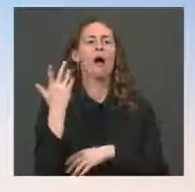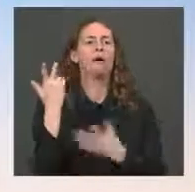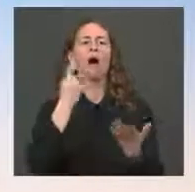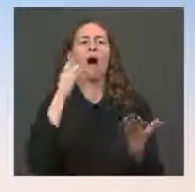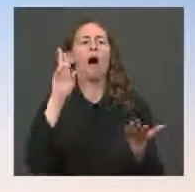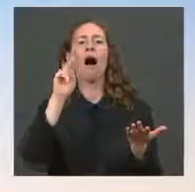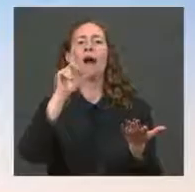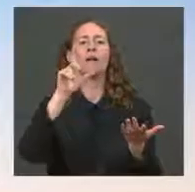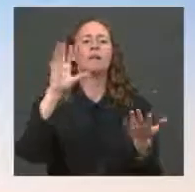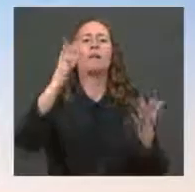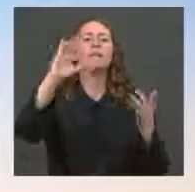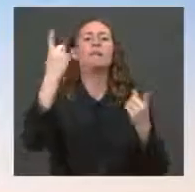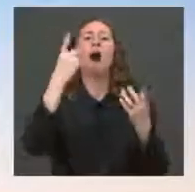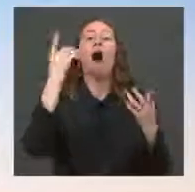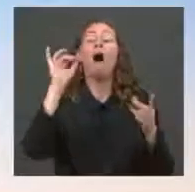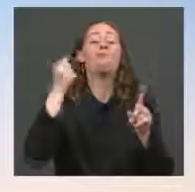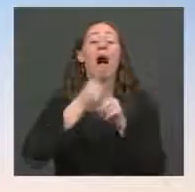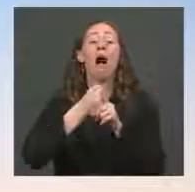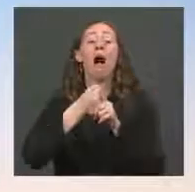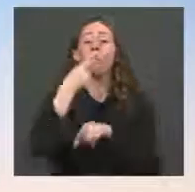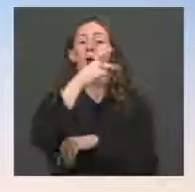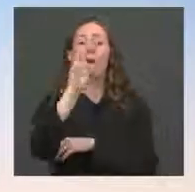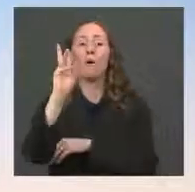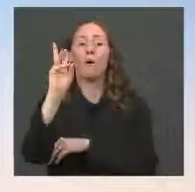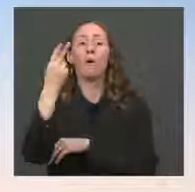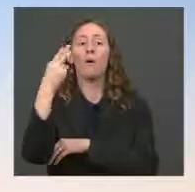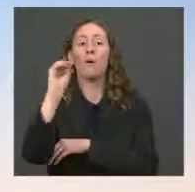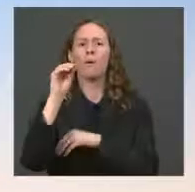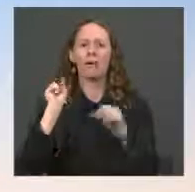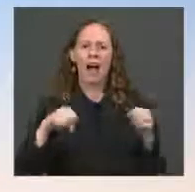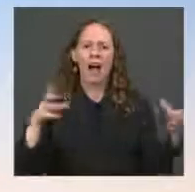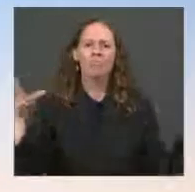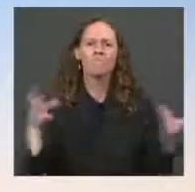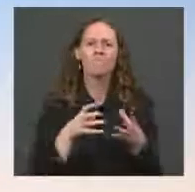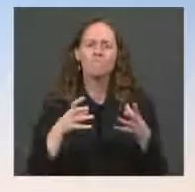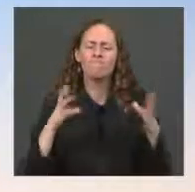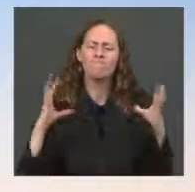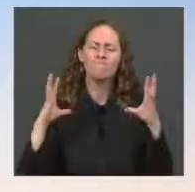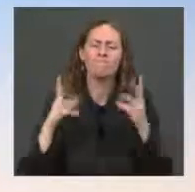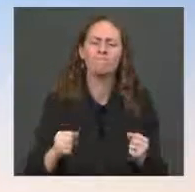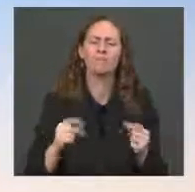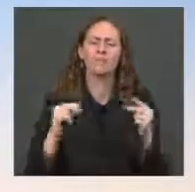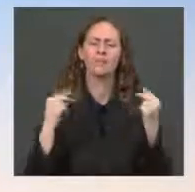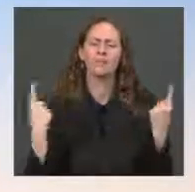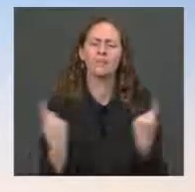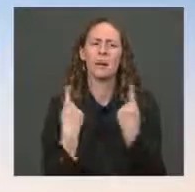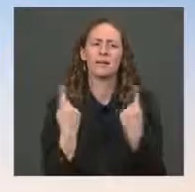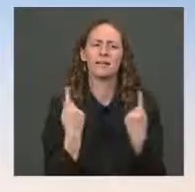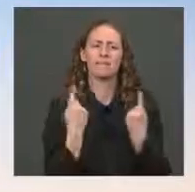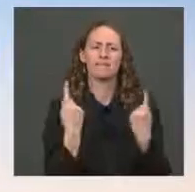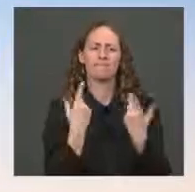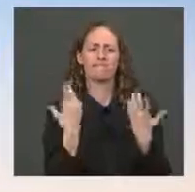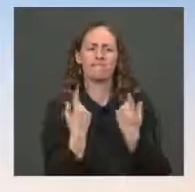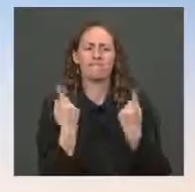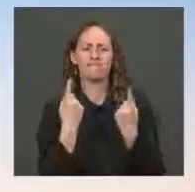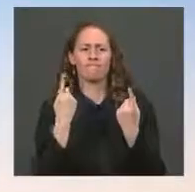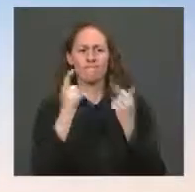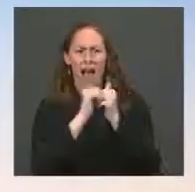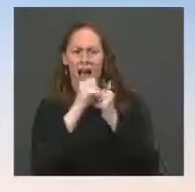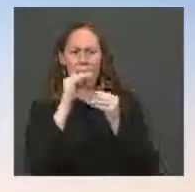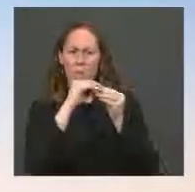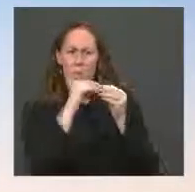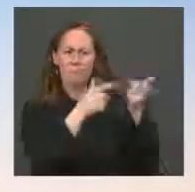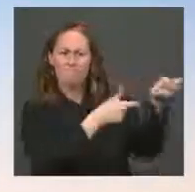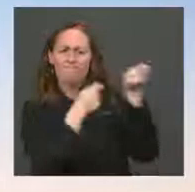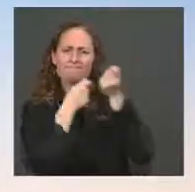been months, and it doesn't seem like Ambassador Catherine Tai has been able to move the needle a little bit. So is the US serious, and would that be part